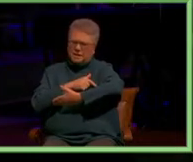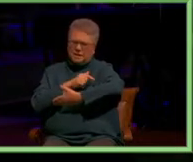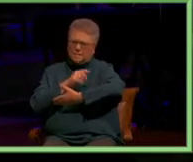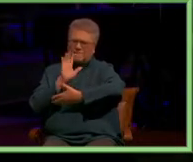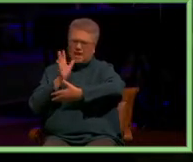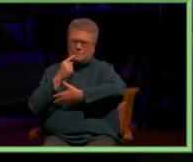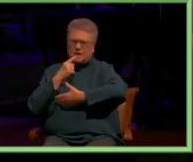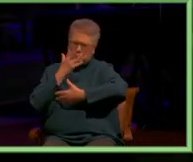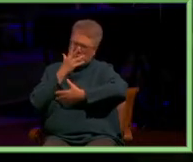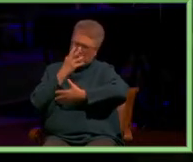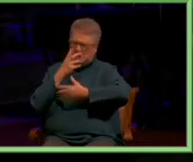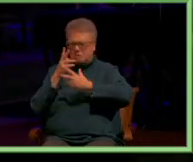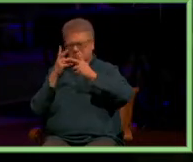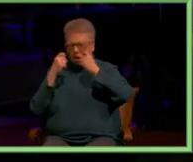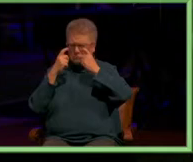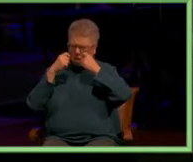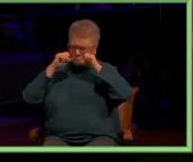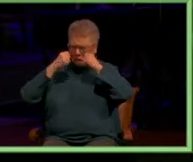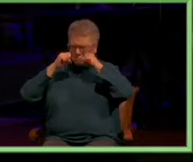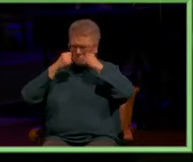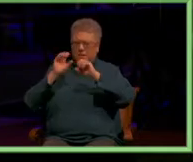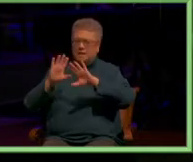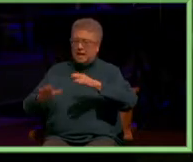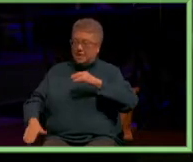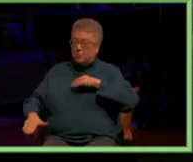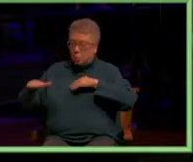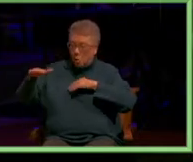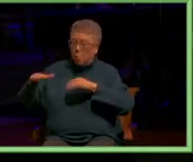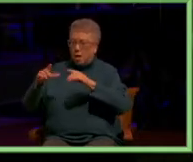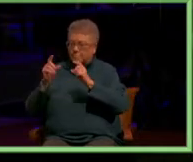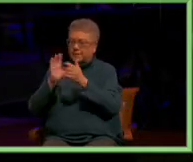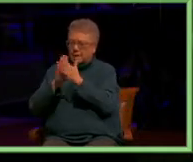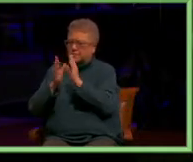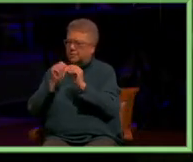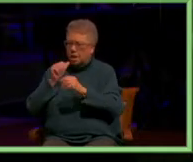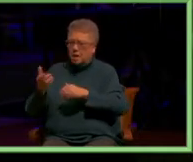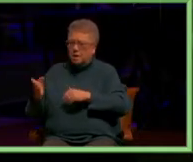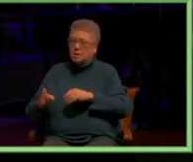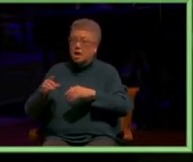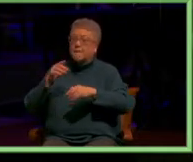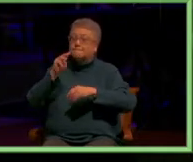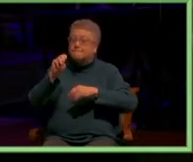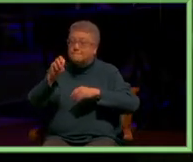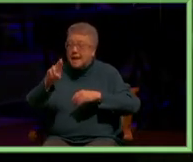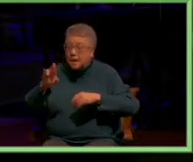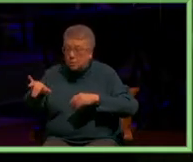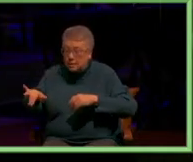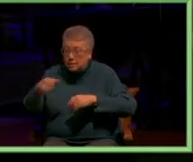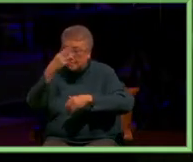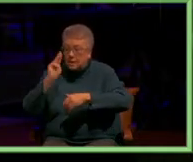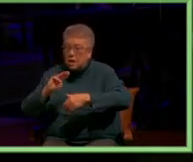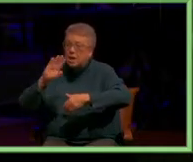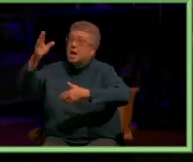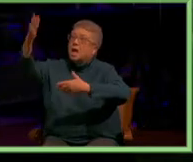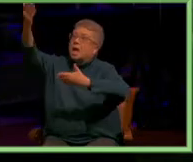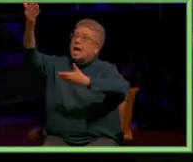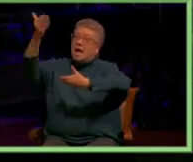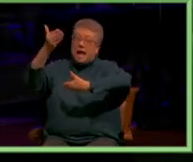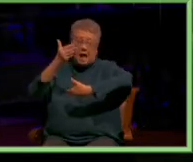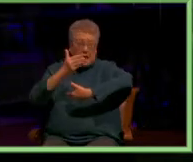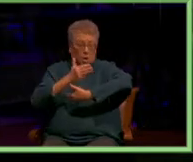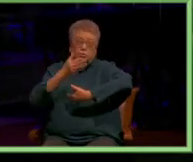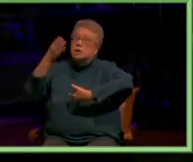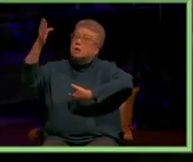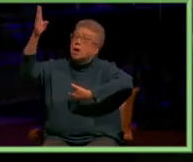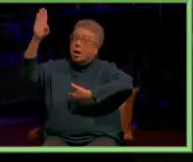And as they grow up, it's even more clear that it ain't God, right? She held God. He came